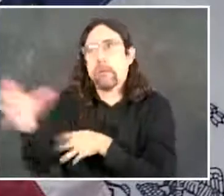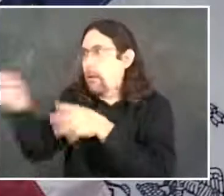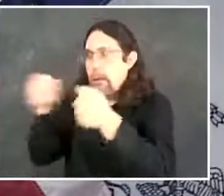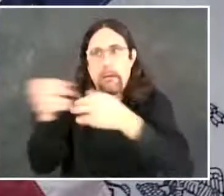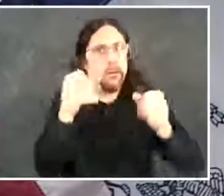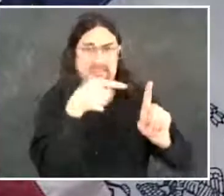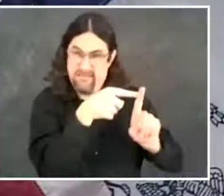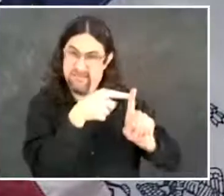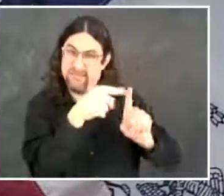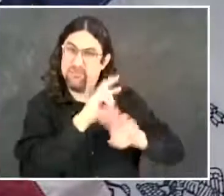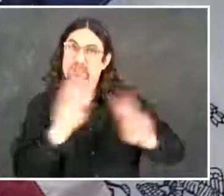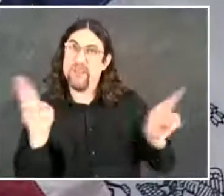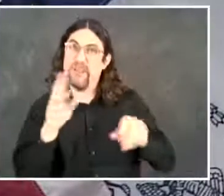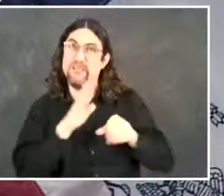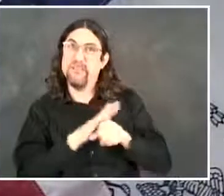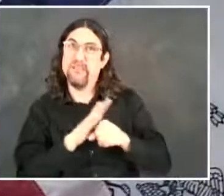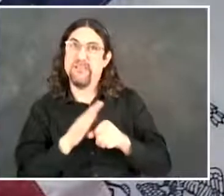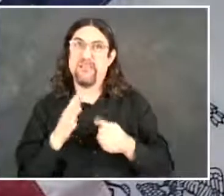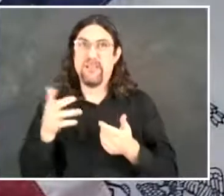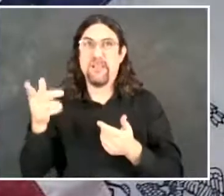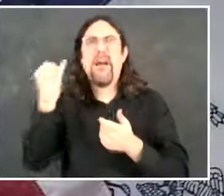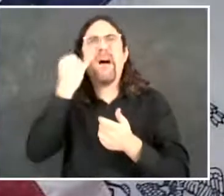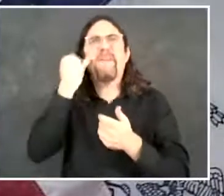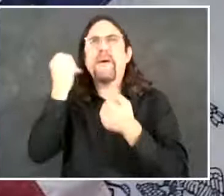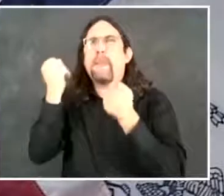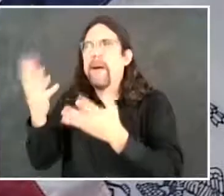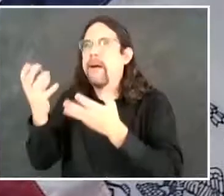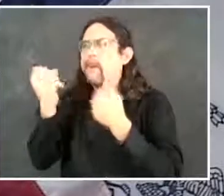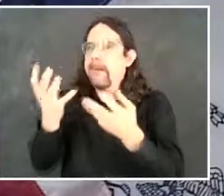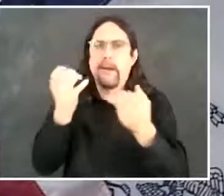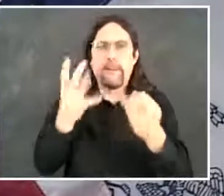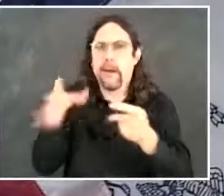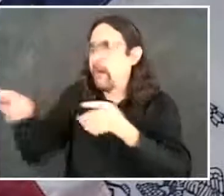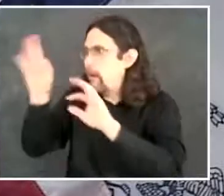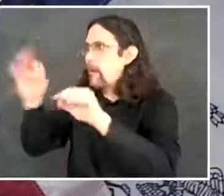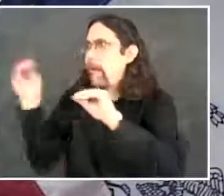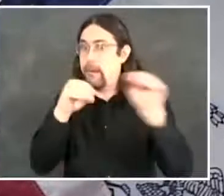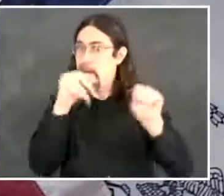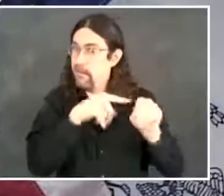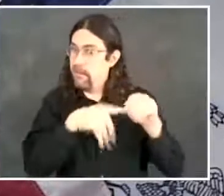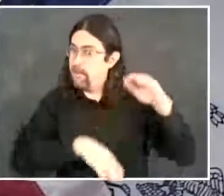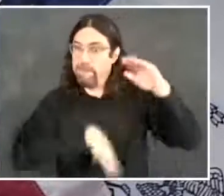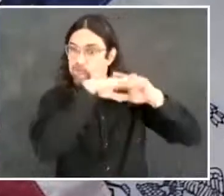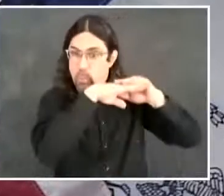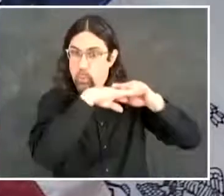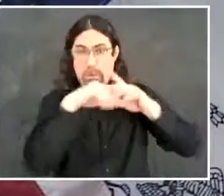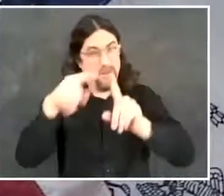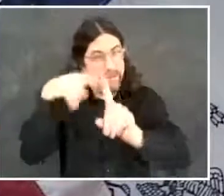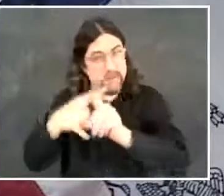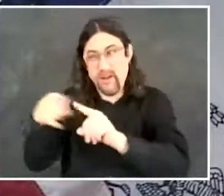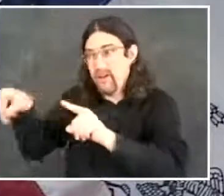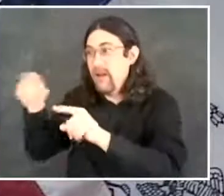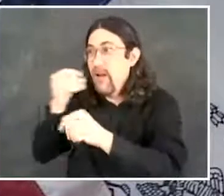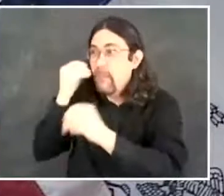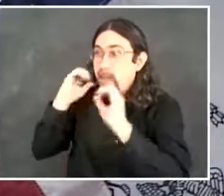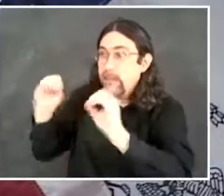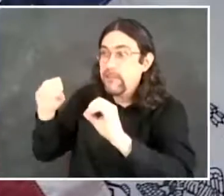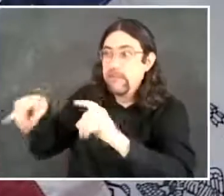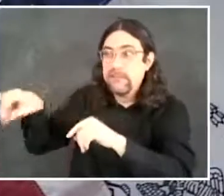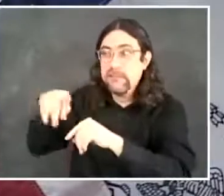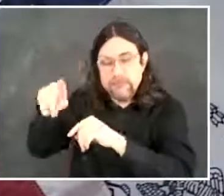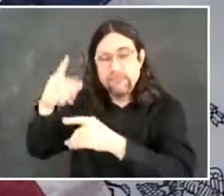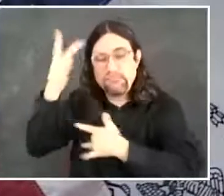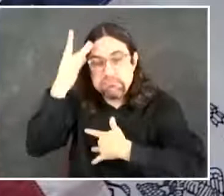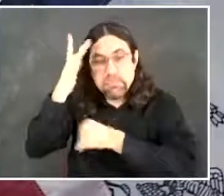use the sort of formal definition point here. What is exactly congregate versus